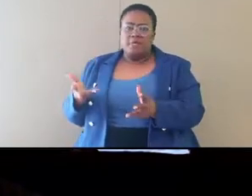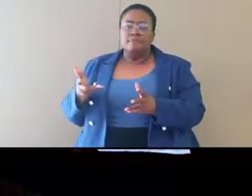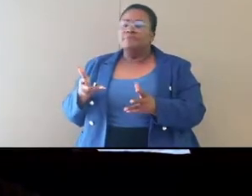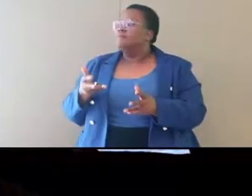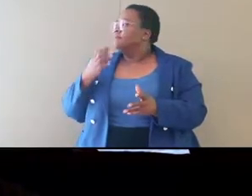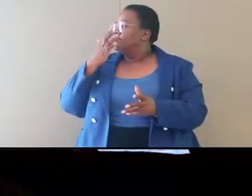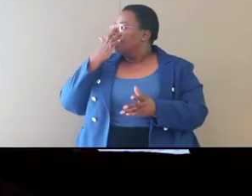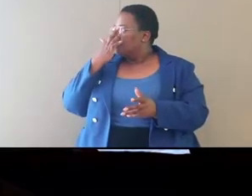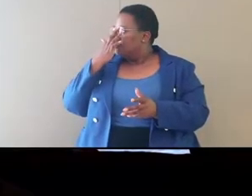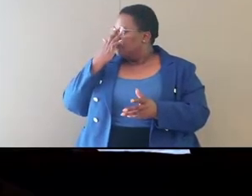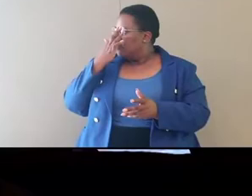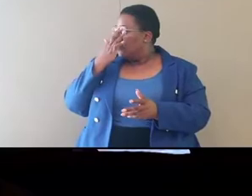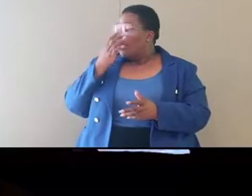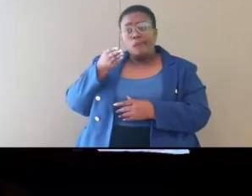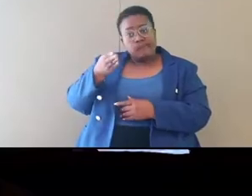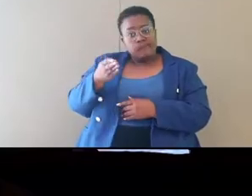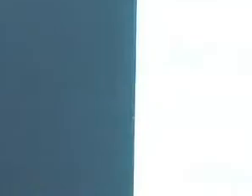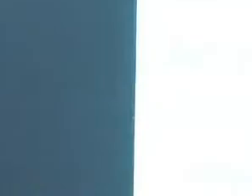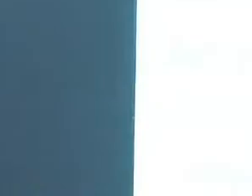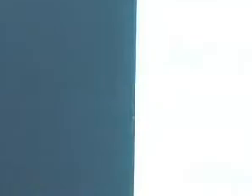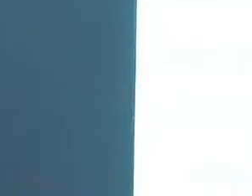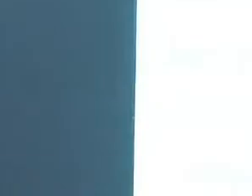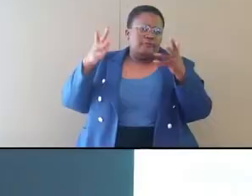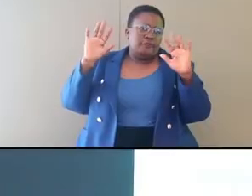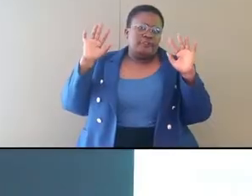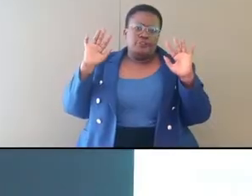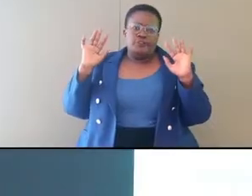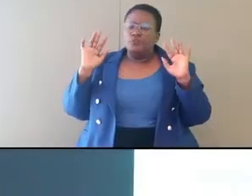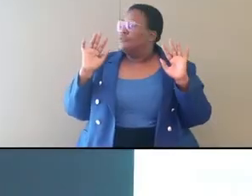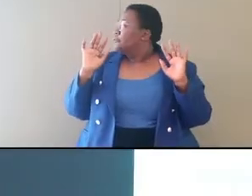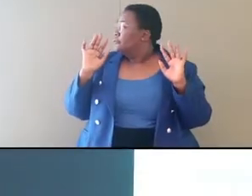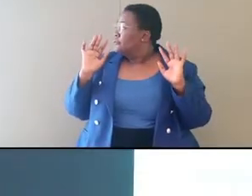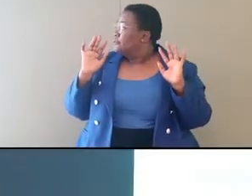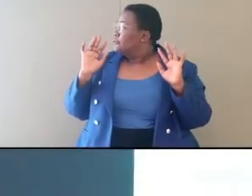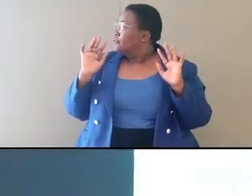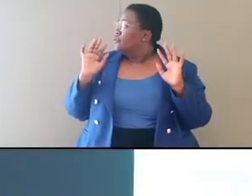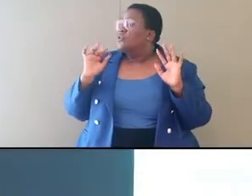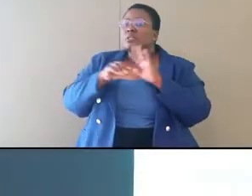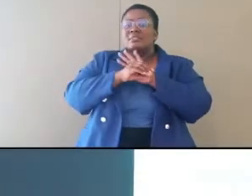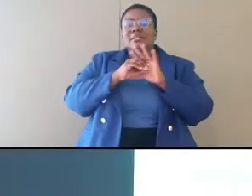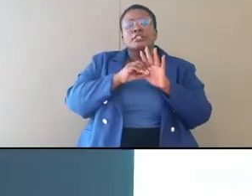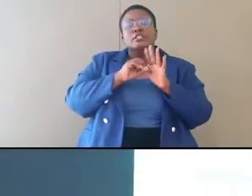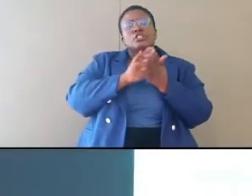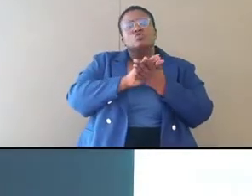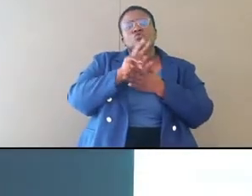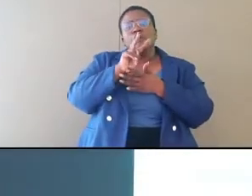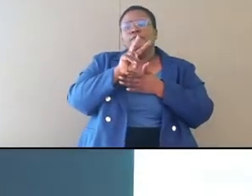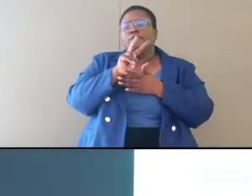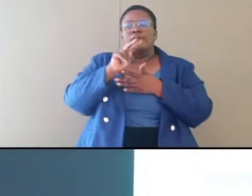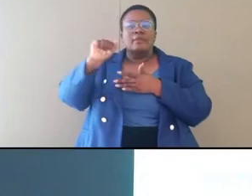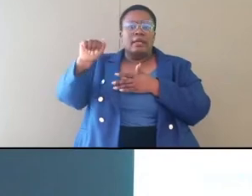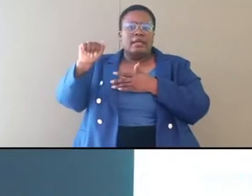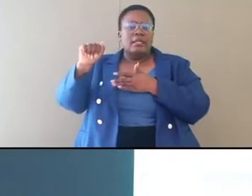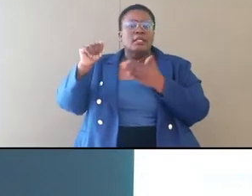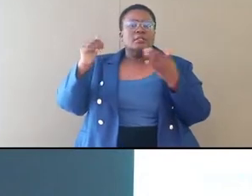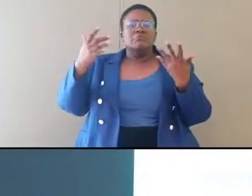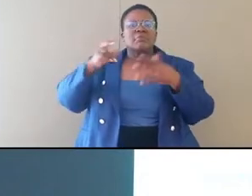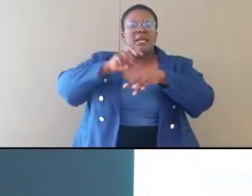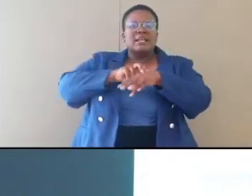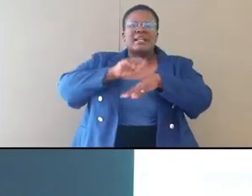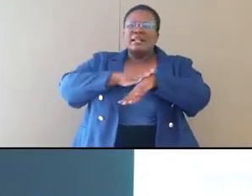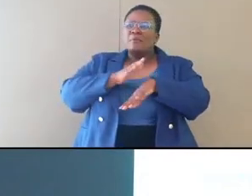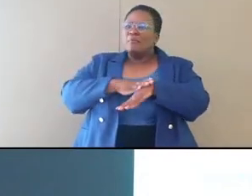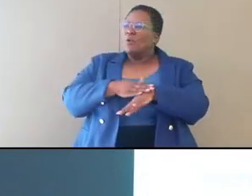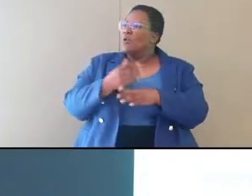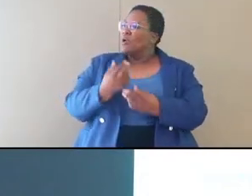that is already in the Acts and the Regs in section 12a. It doesn't require more human